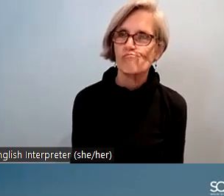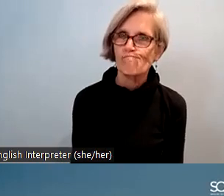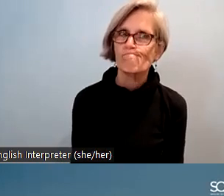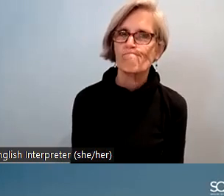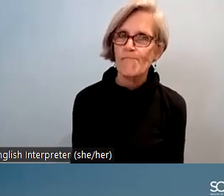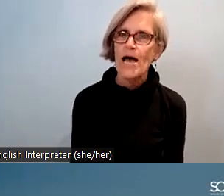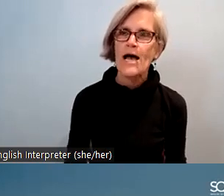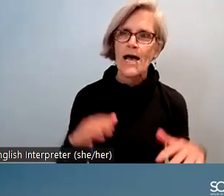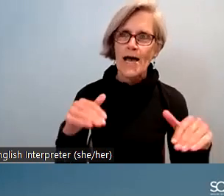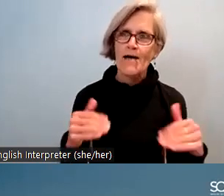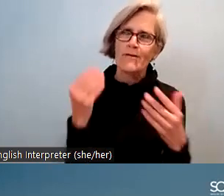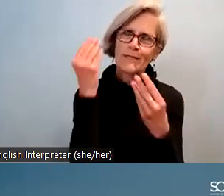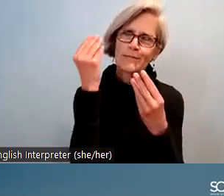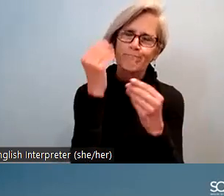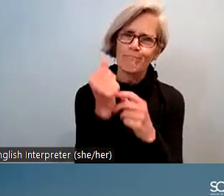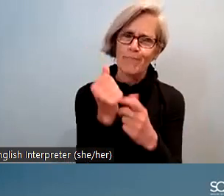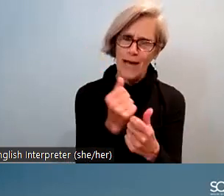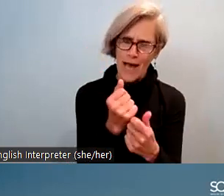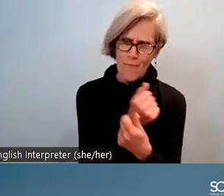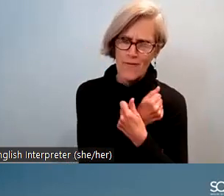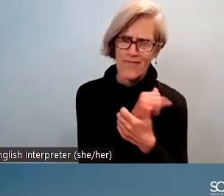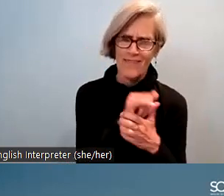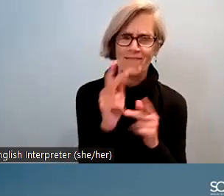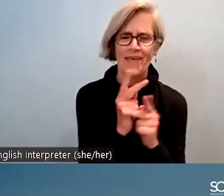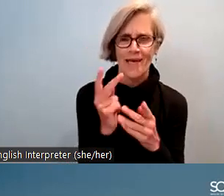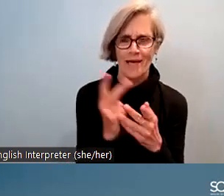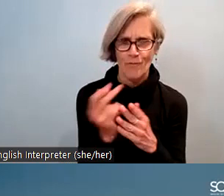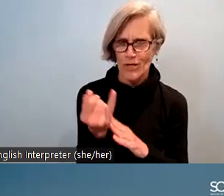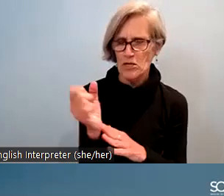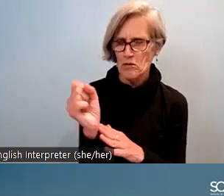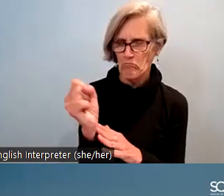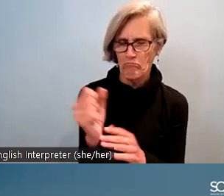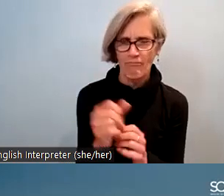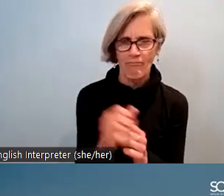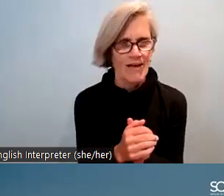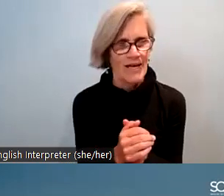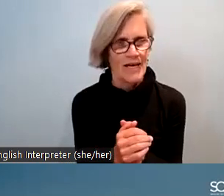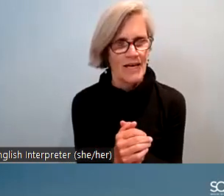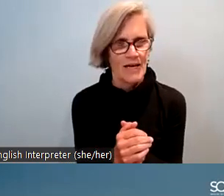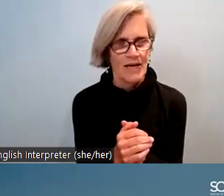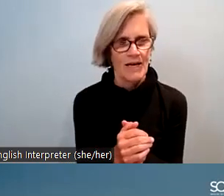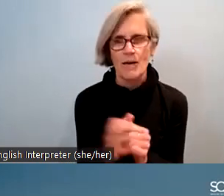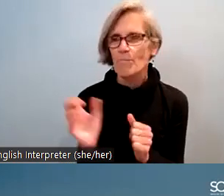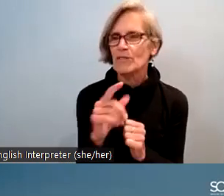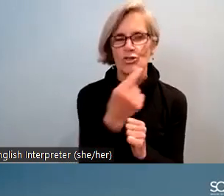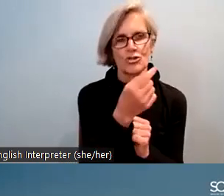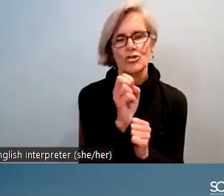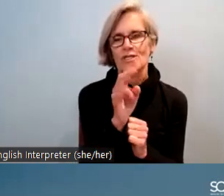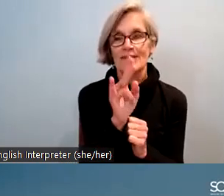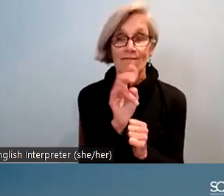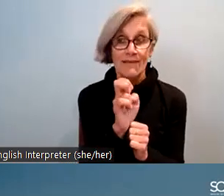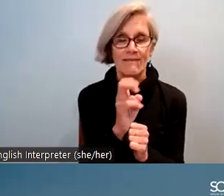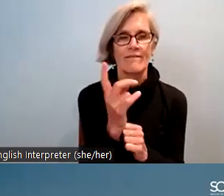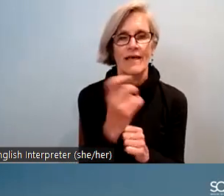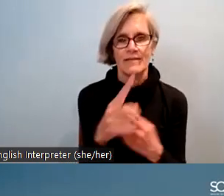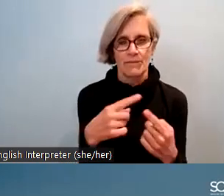before. I would love to consider a project like that. Going back to, I think, Genevieve's question about multiple locations, as